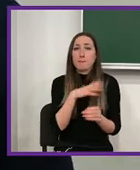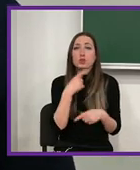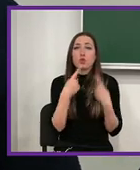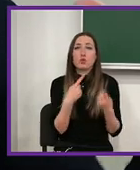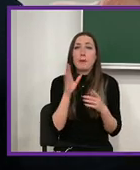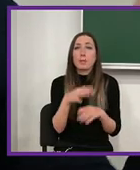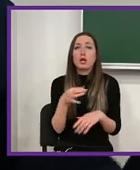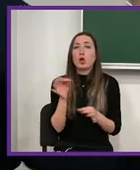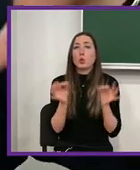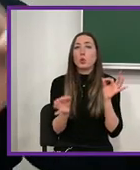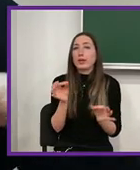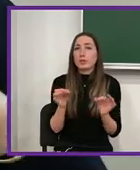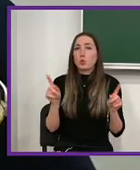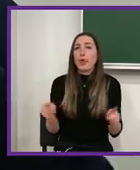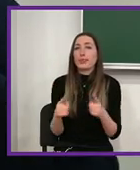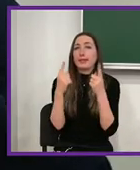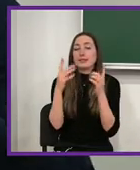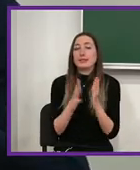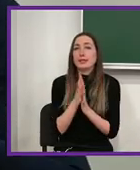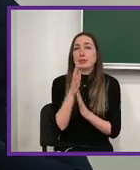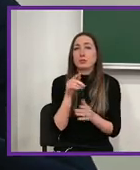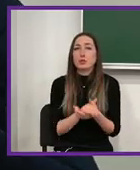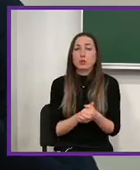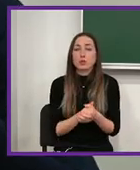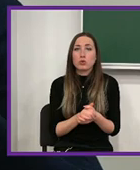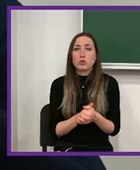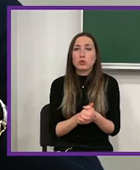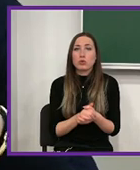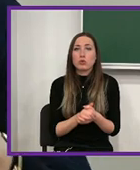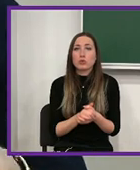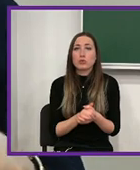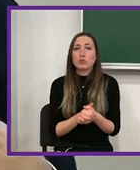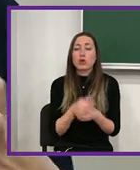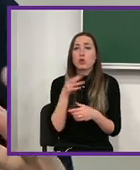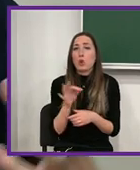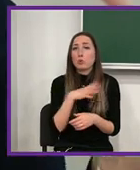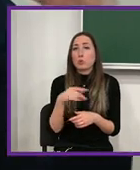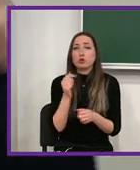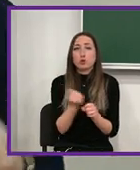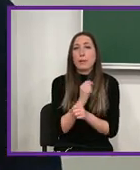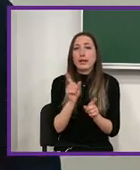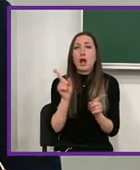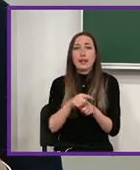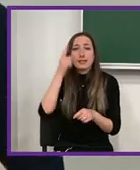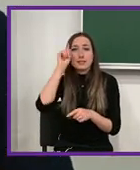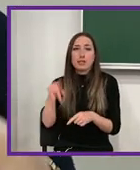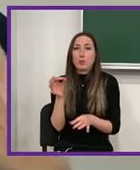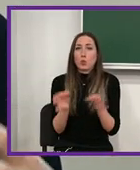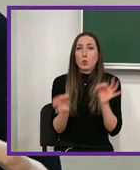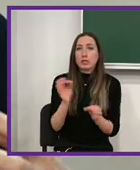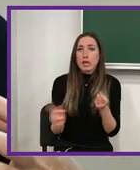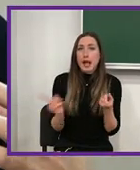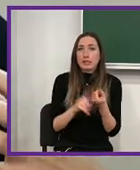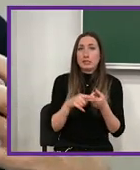seeing a trend toward the UNGPs finding their way into legal obligations. And I think there's been a real concern that that will lead to a kind of checkbox compliance approach,